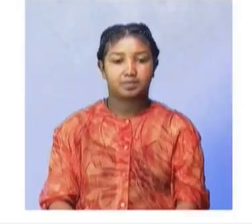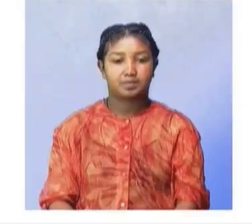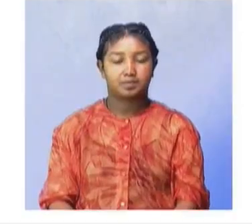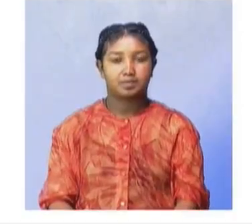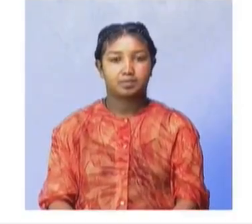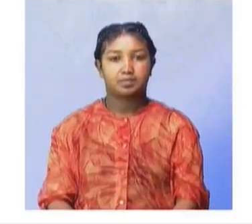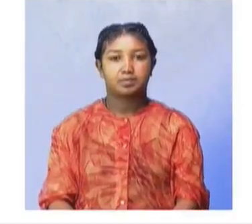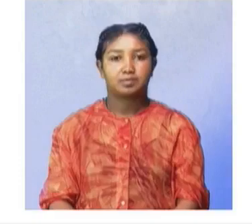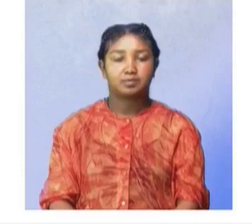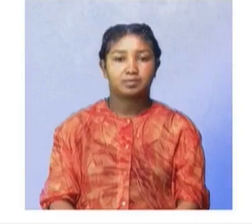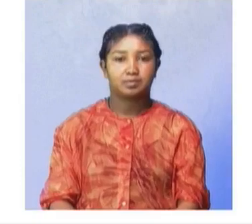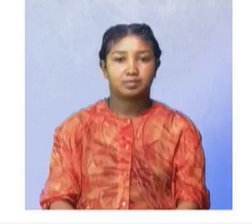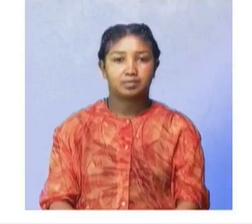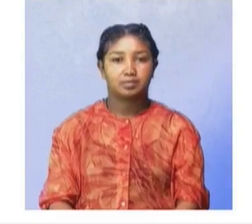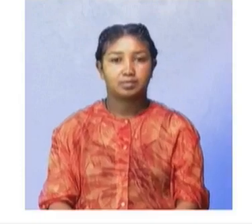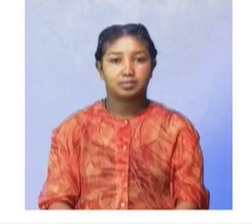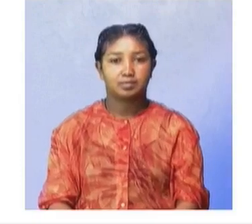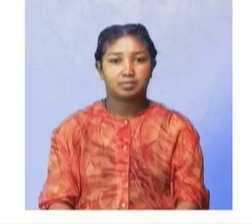Died.